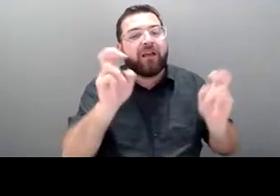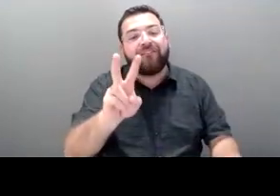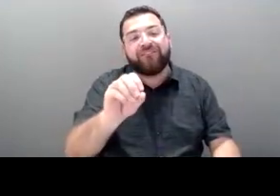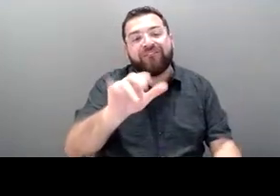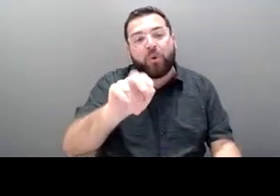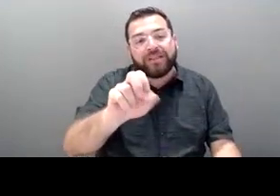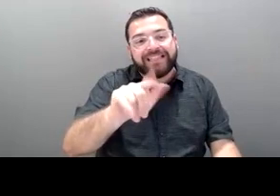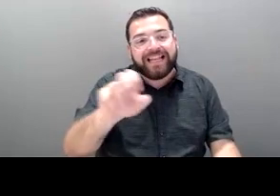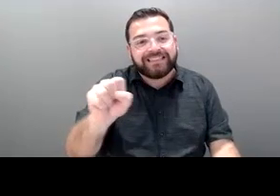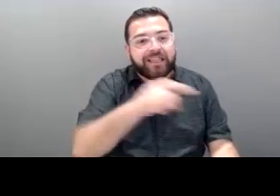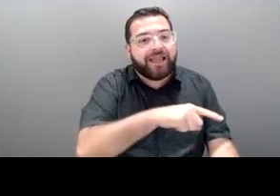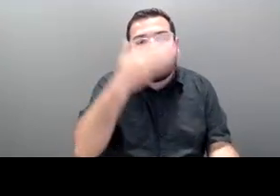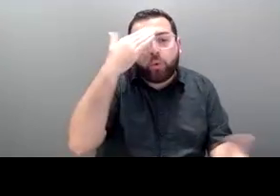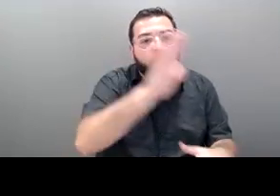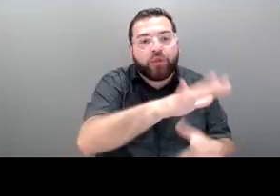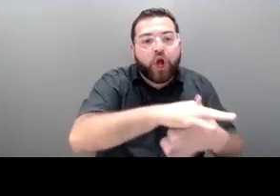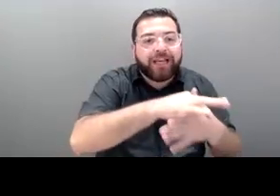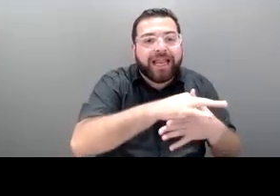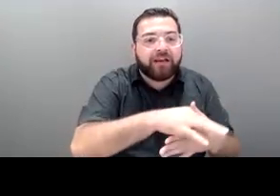subject matter. They're just